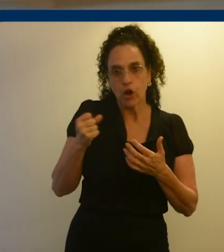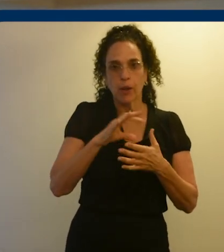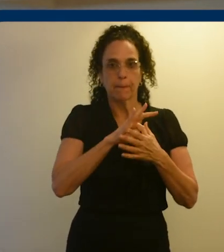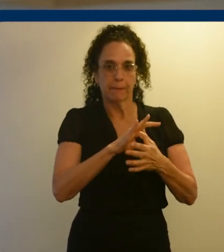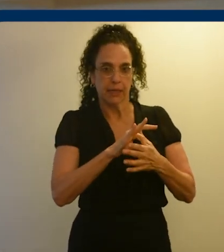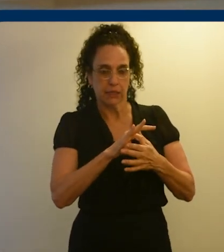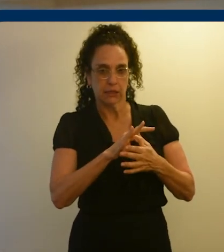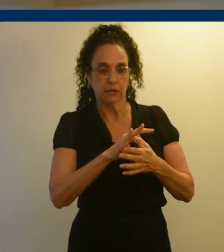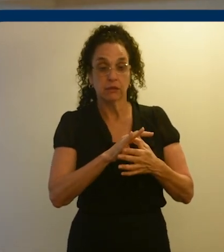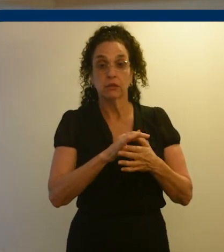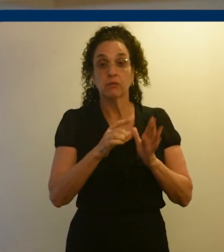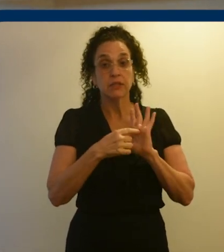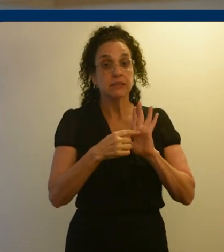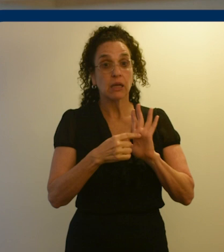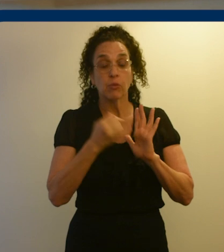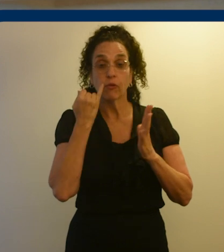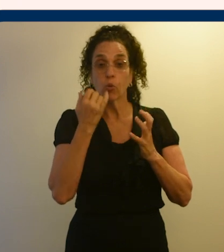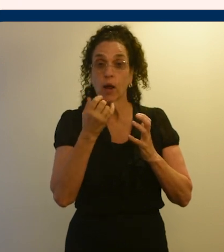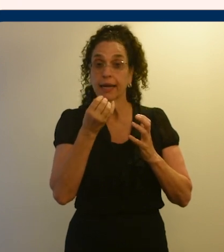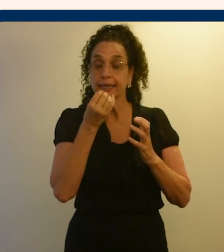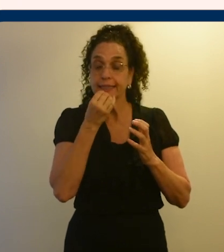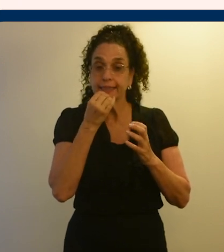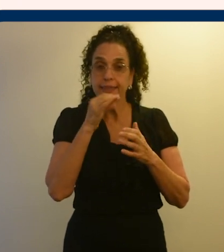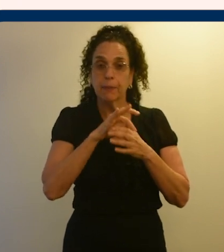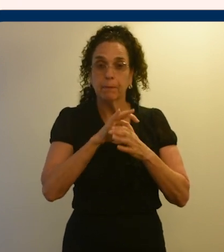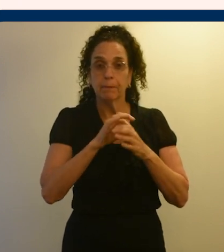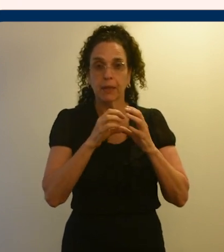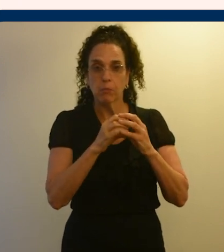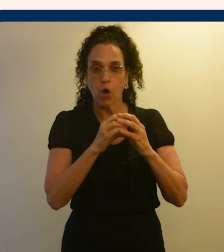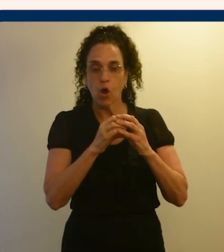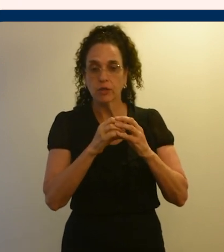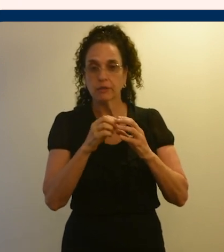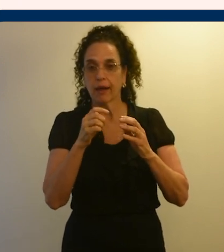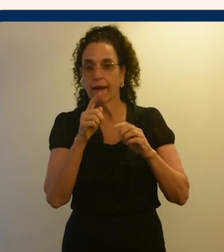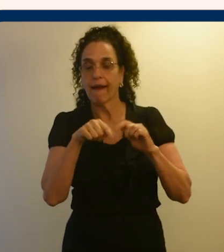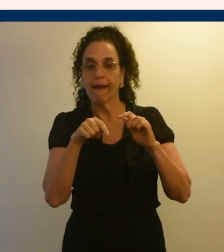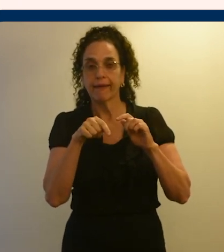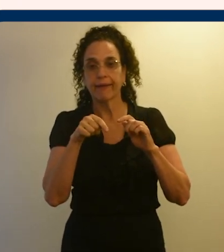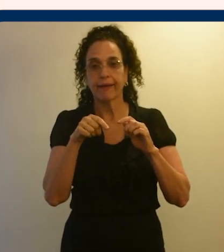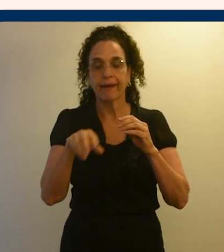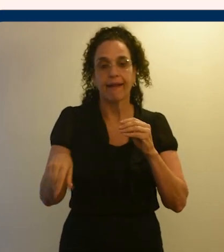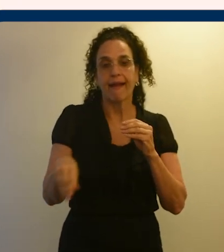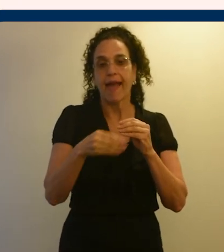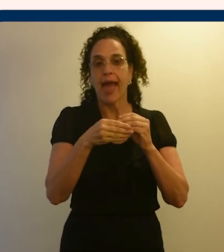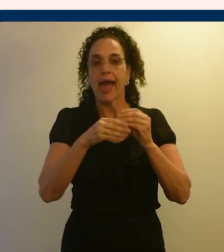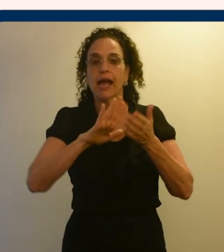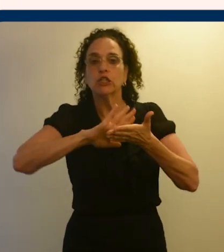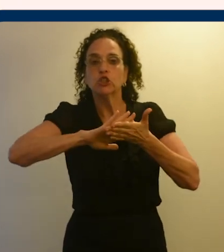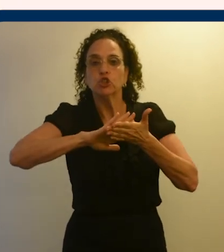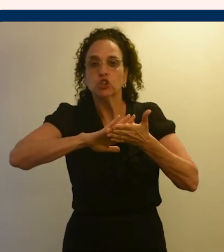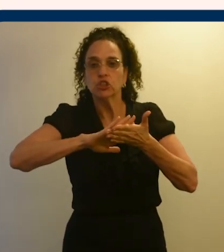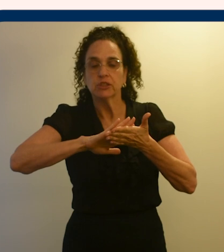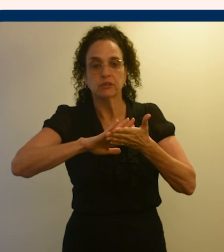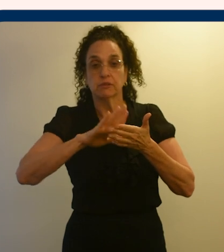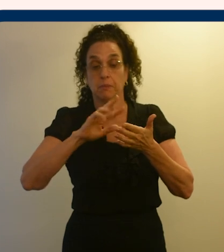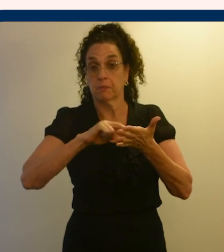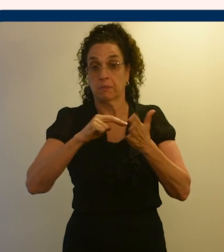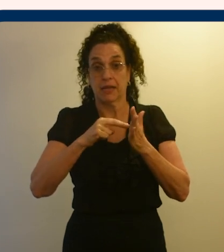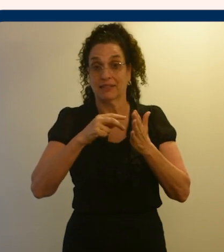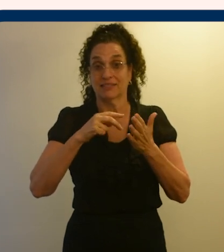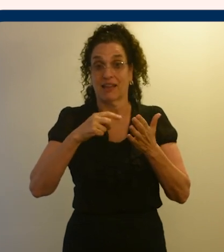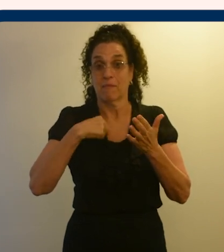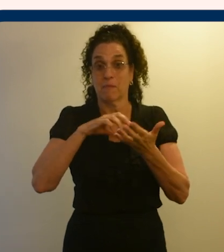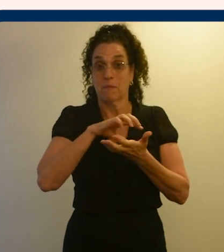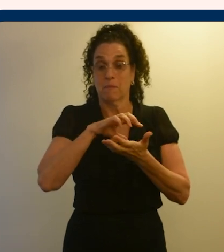simultaneously dairy and meat. For example, if I'm going to eat meatballs, I cannot put on top of the